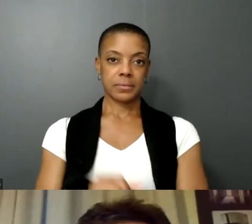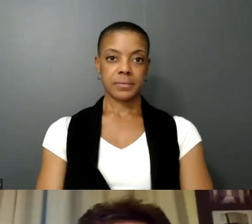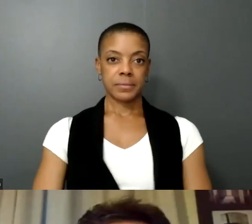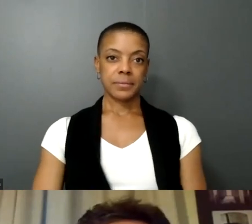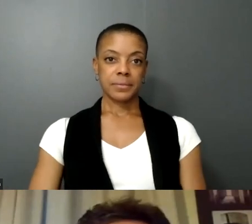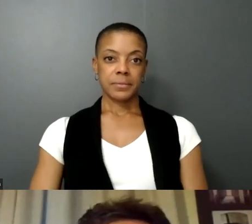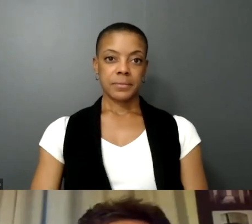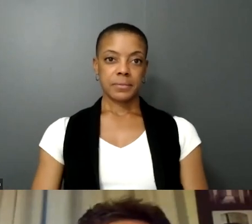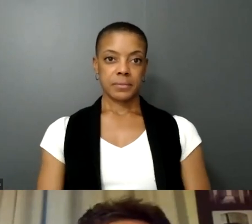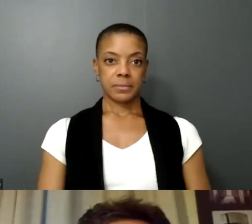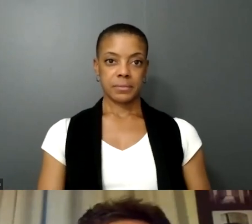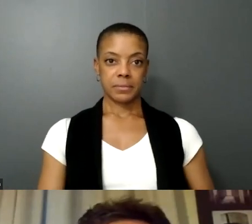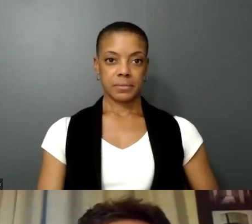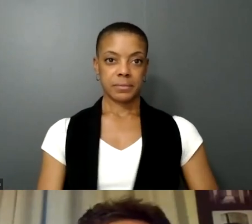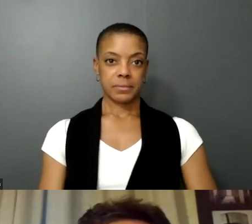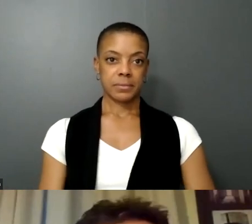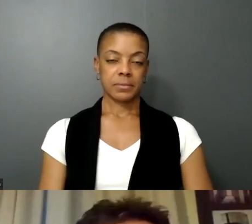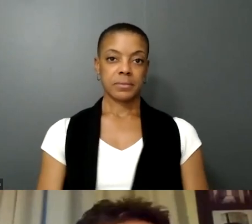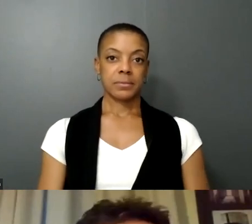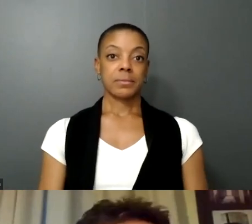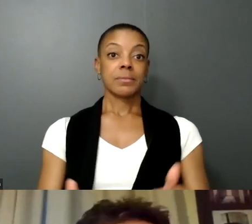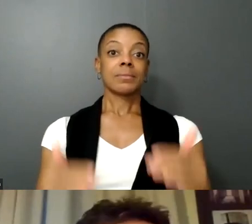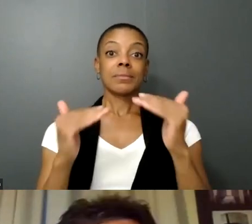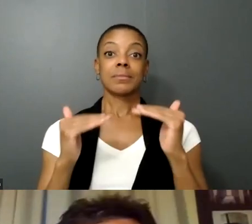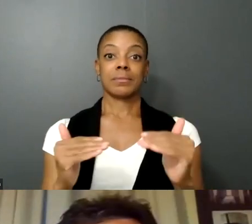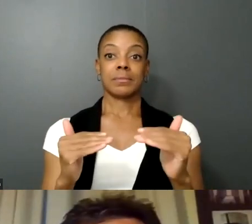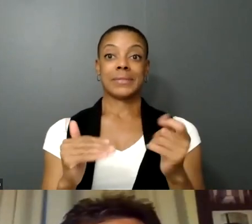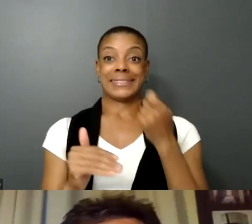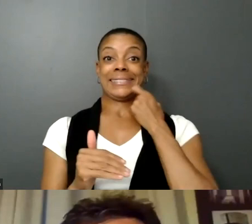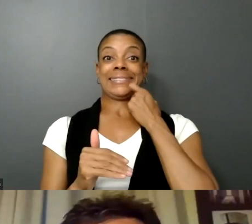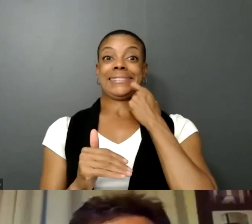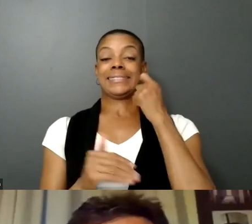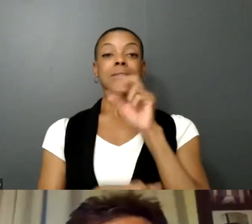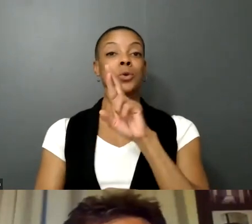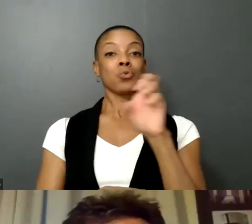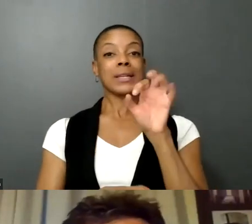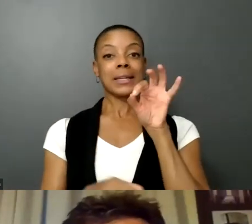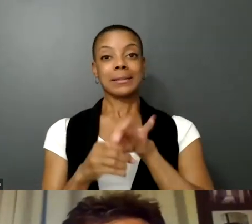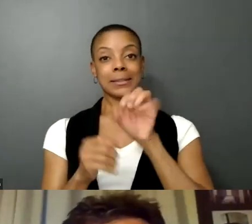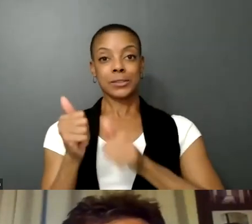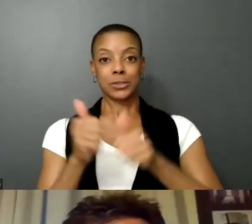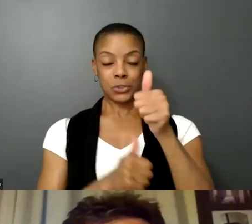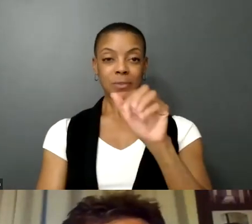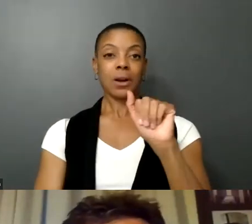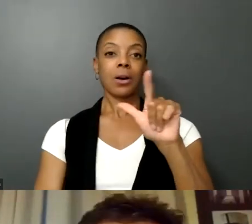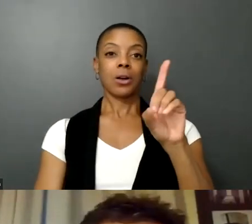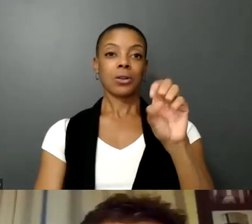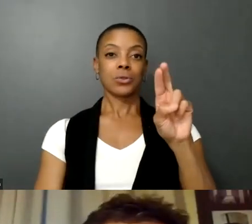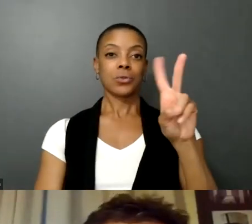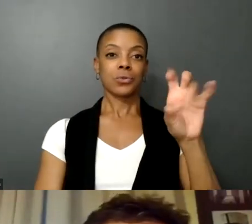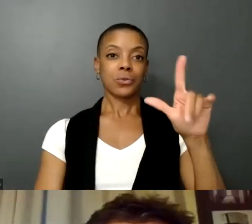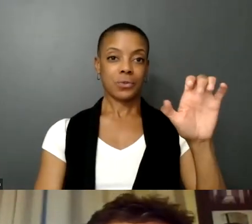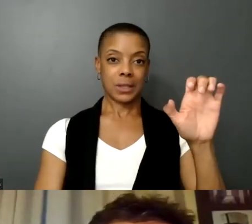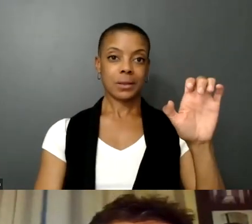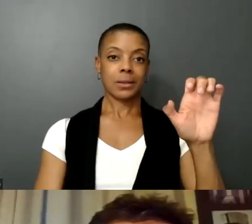Okay, now we have the very recently re-elected chief from Alderville First Nation, Chief